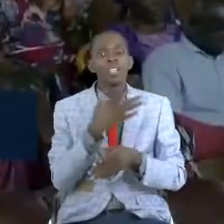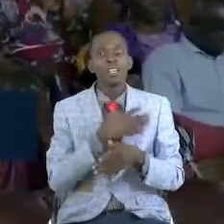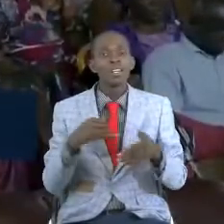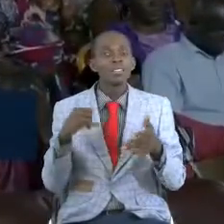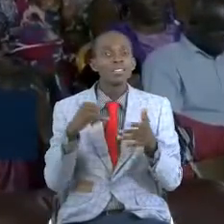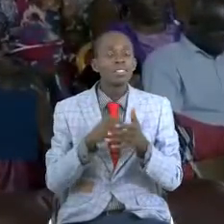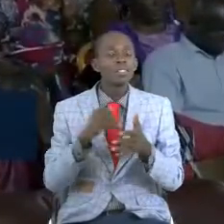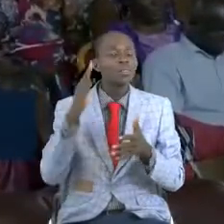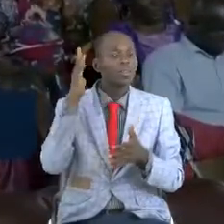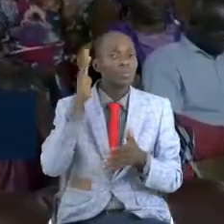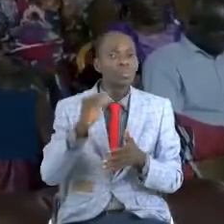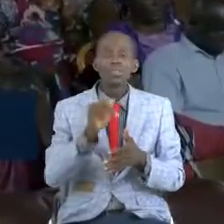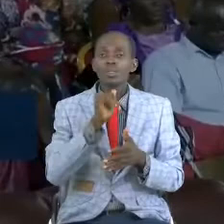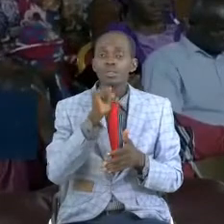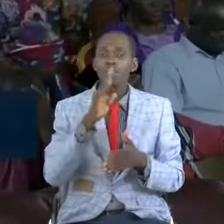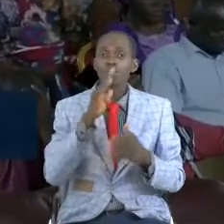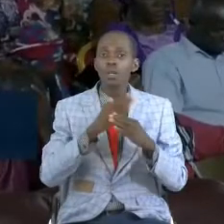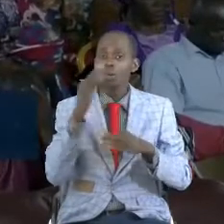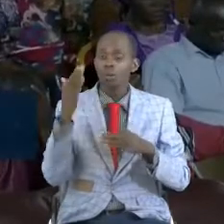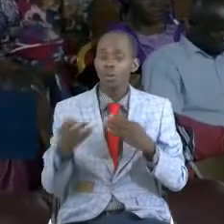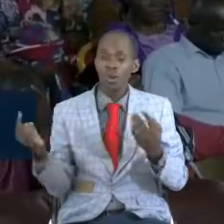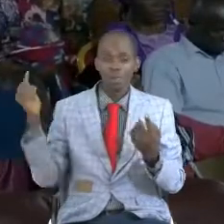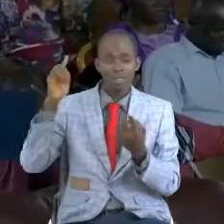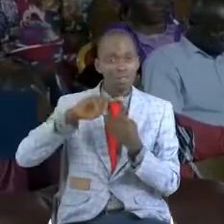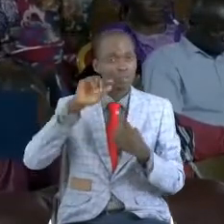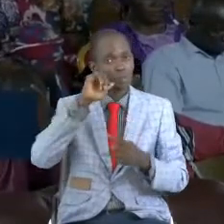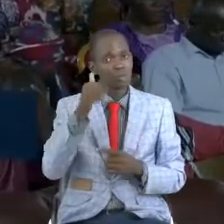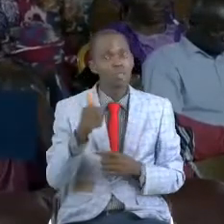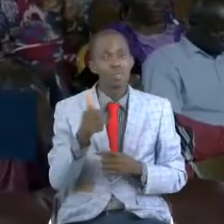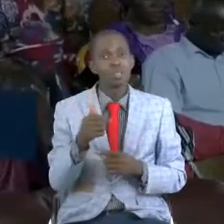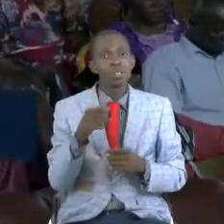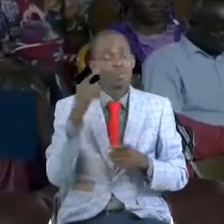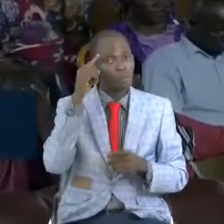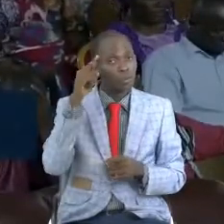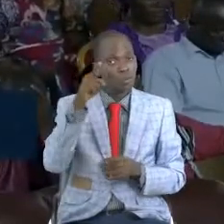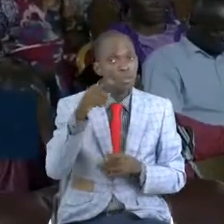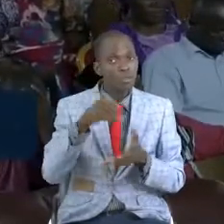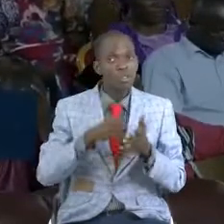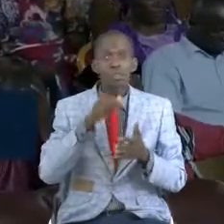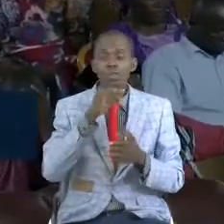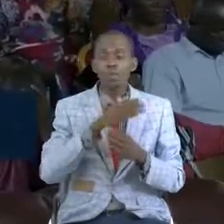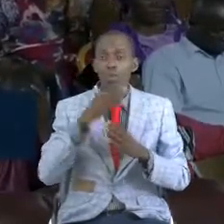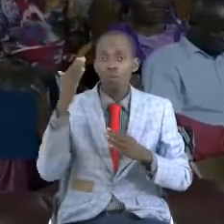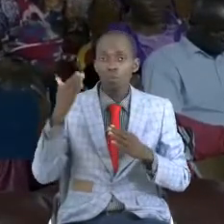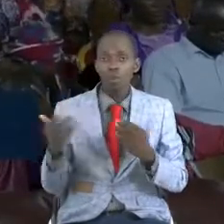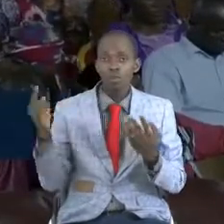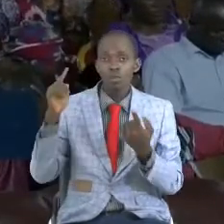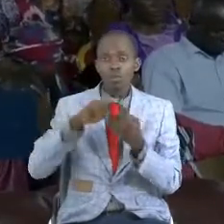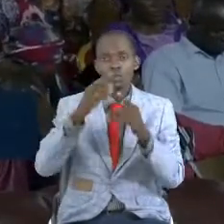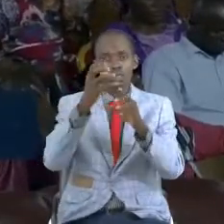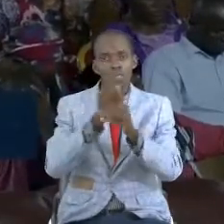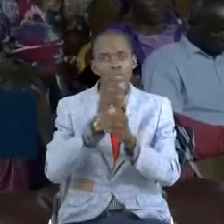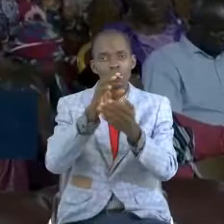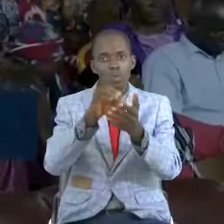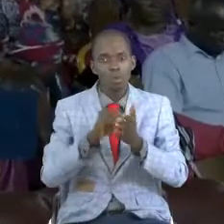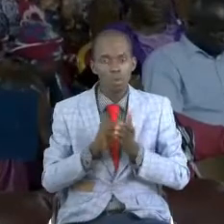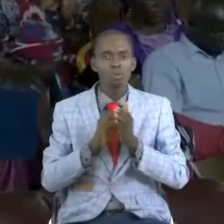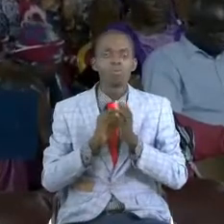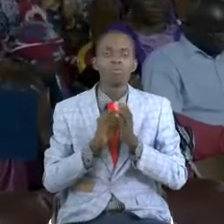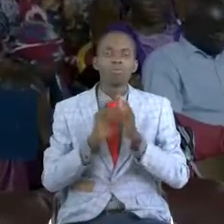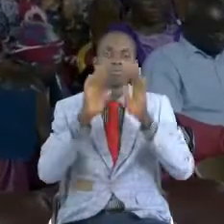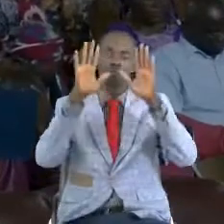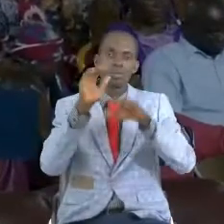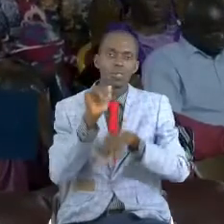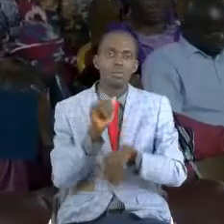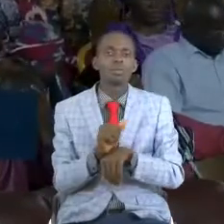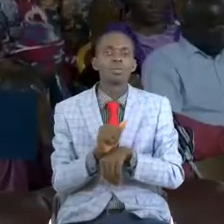tomorrow. And for you, it's not complete until you get your own miracle. So tonight, let nobody go anywhere. Just stay. While we